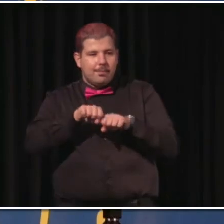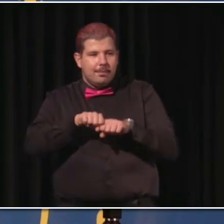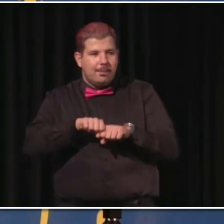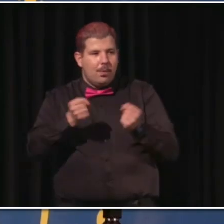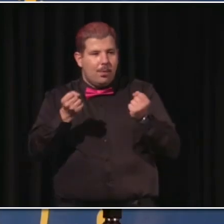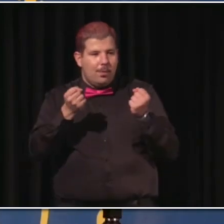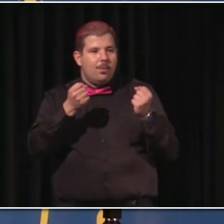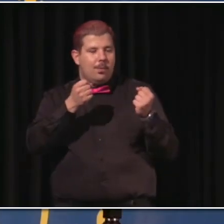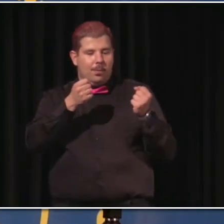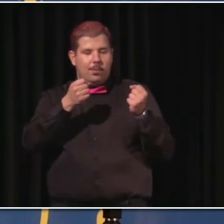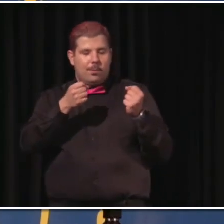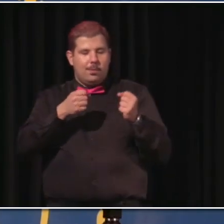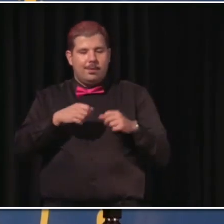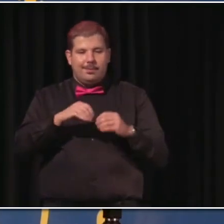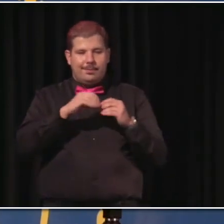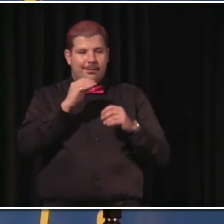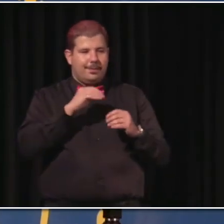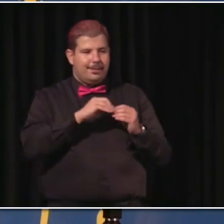housing crisis.